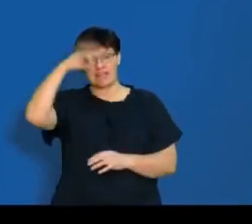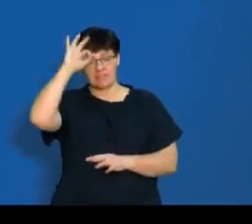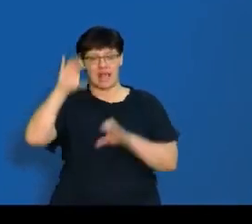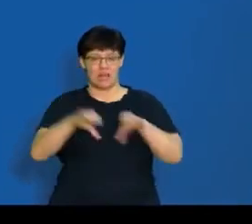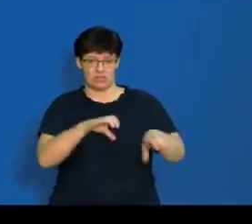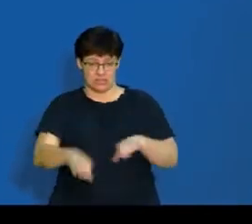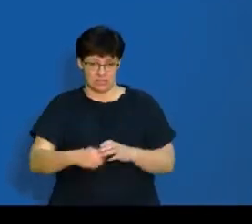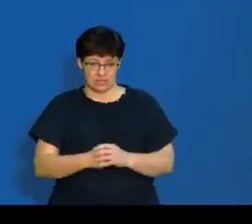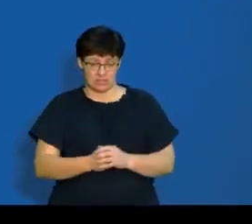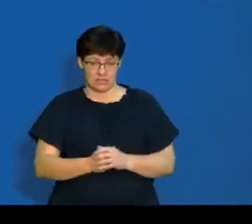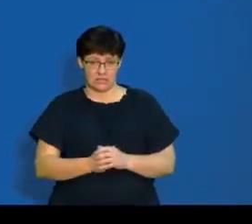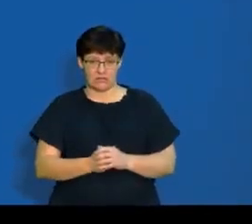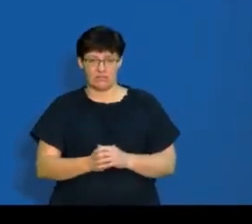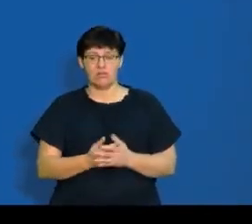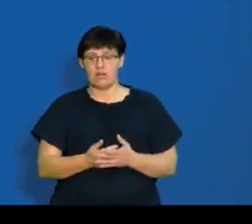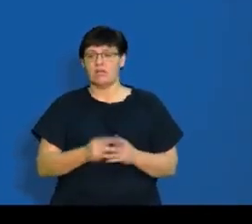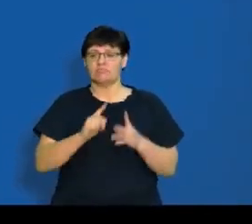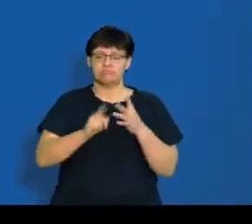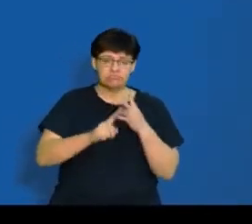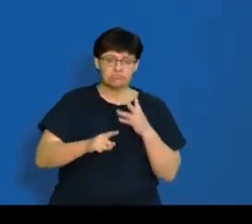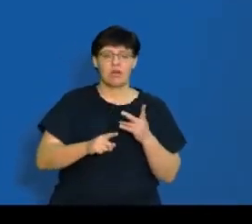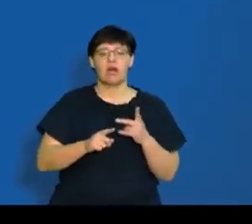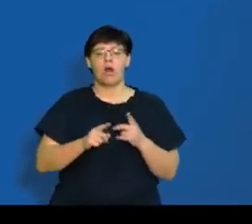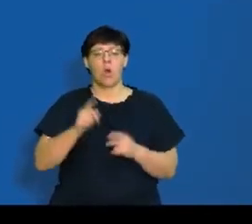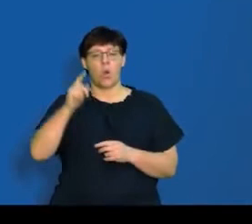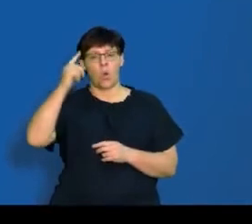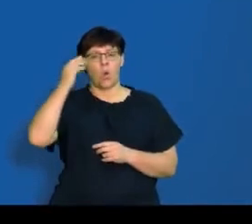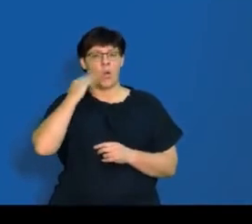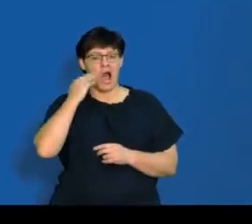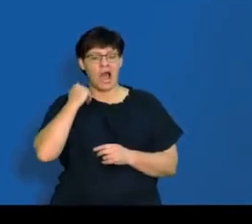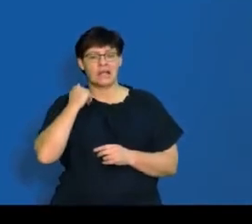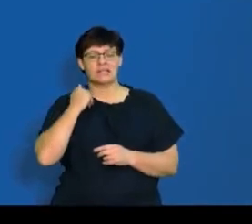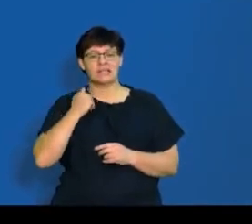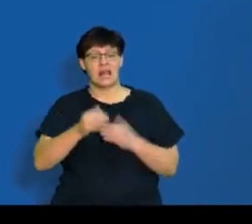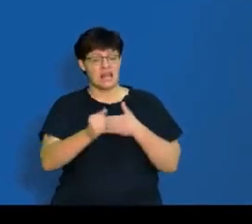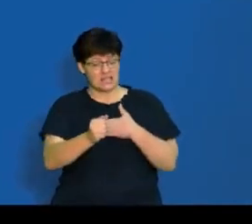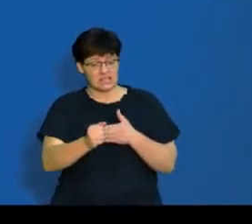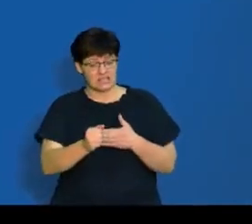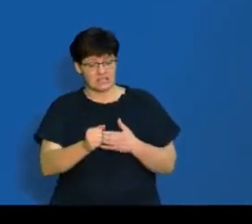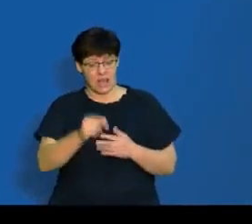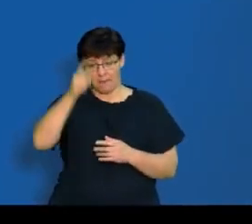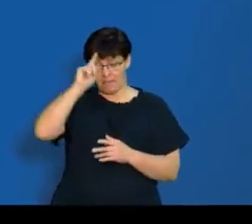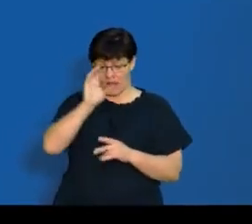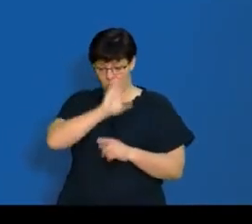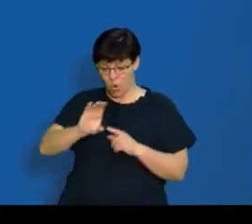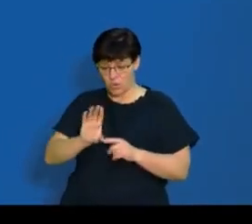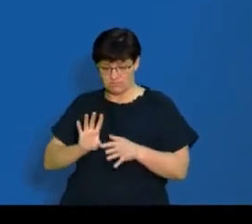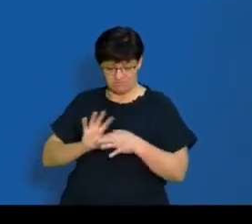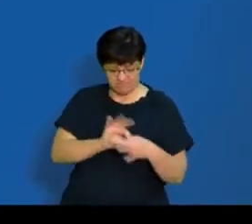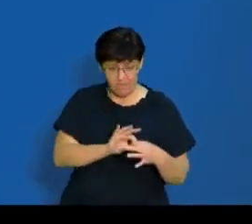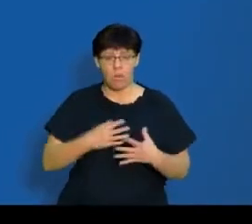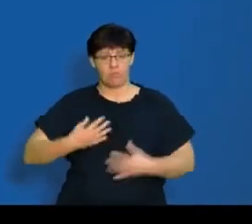action. Several white leaders emphasized or sympathized with the black cause by speaking out for